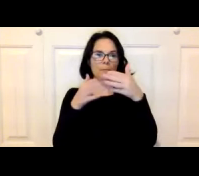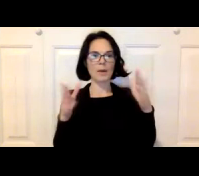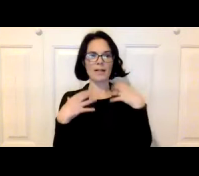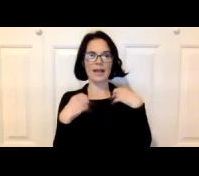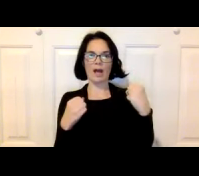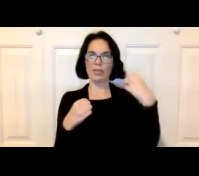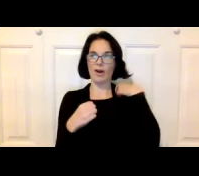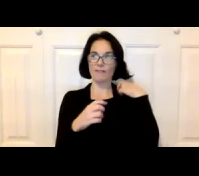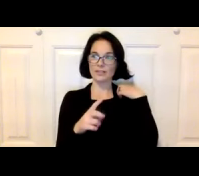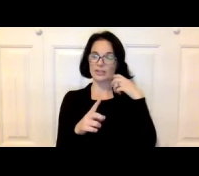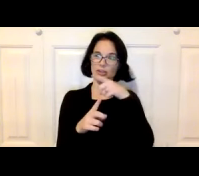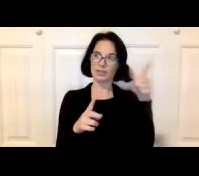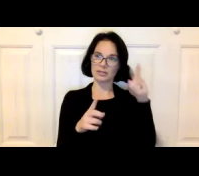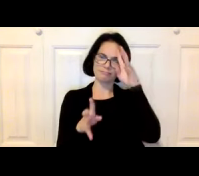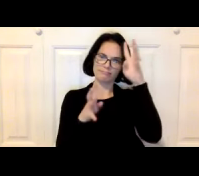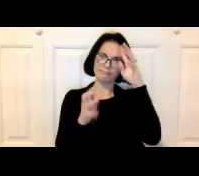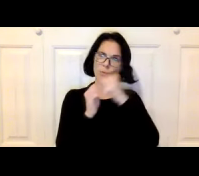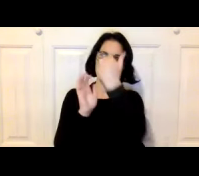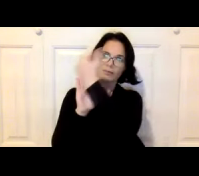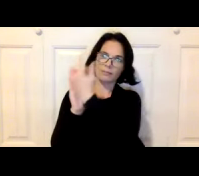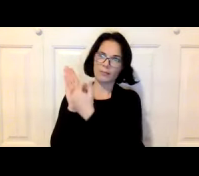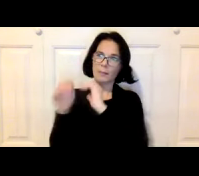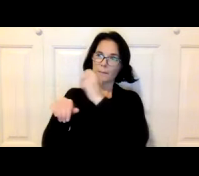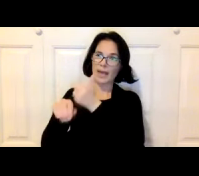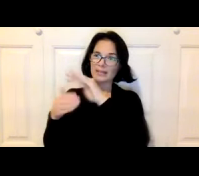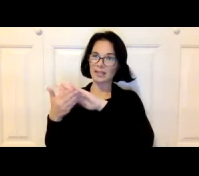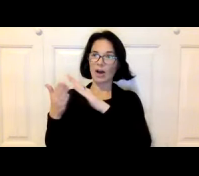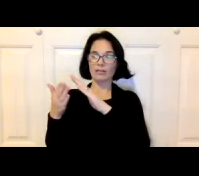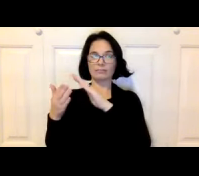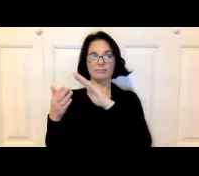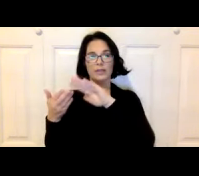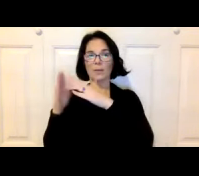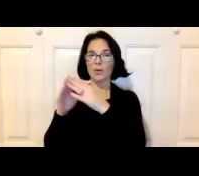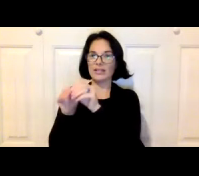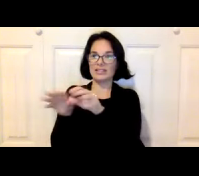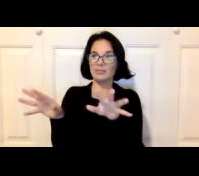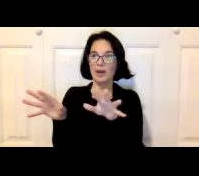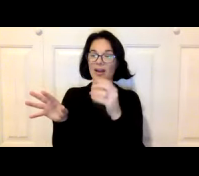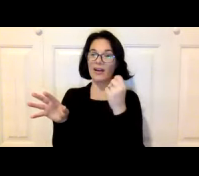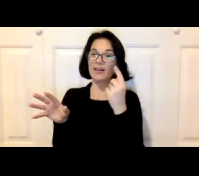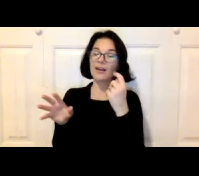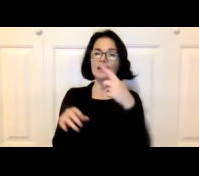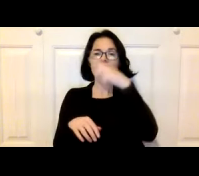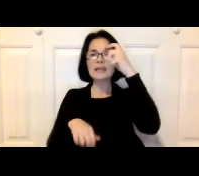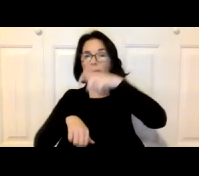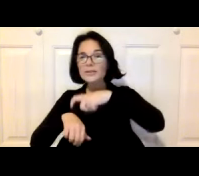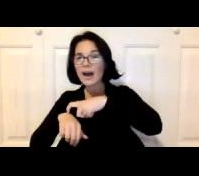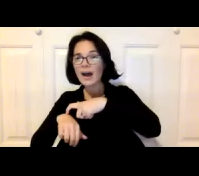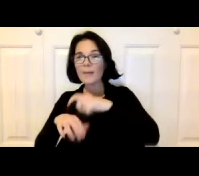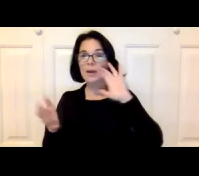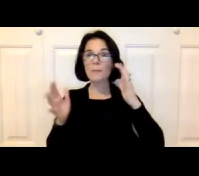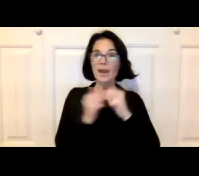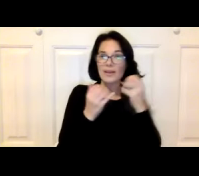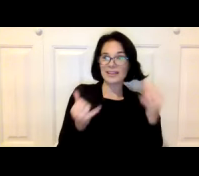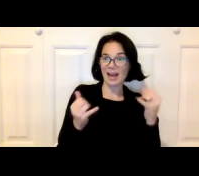the community spread of COVID-19. So the difference between around the summertime and now is